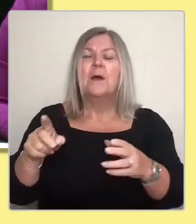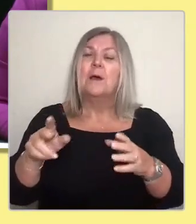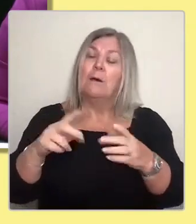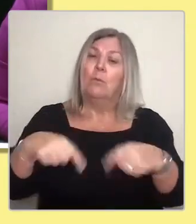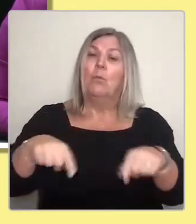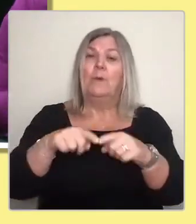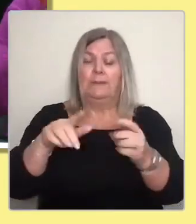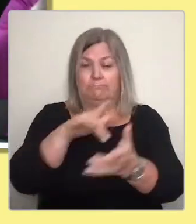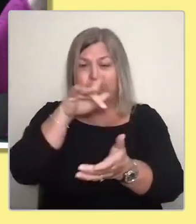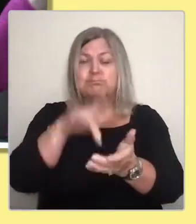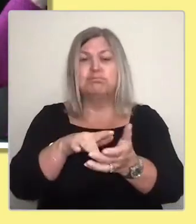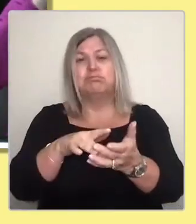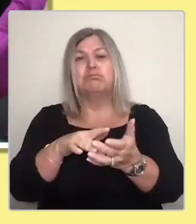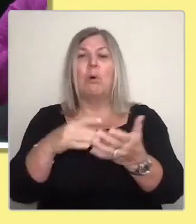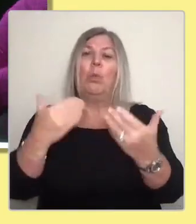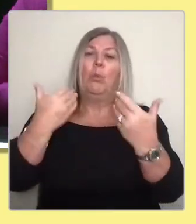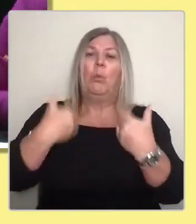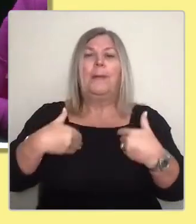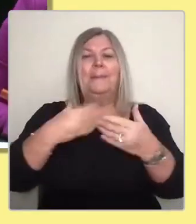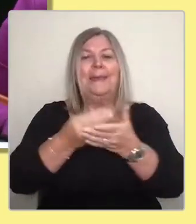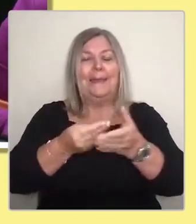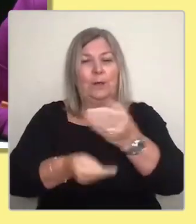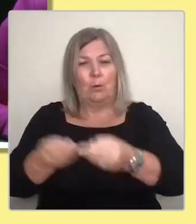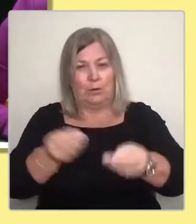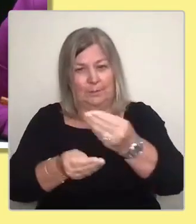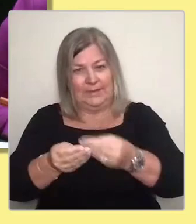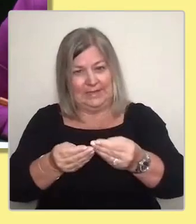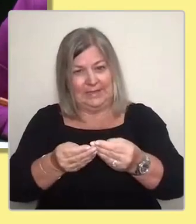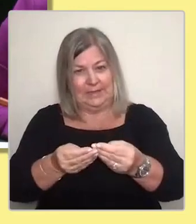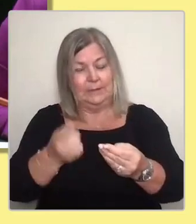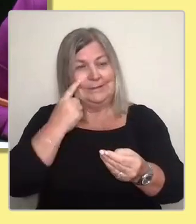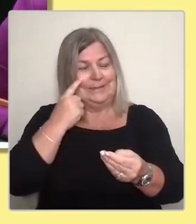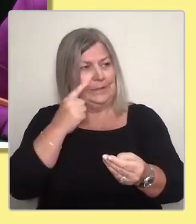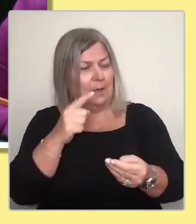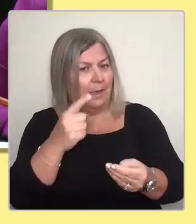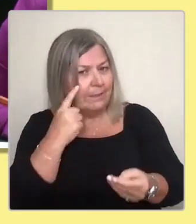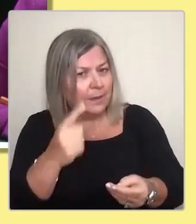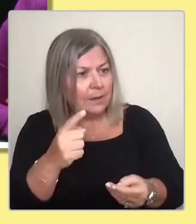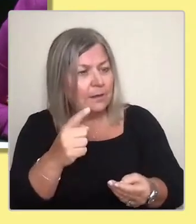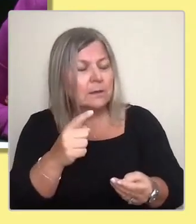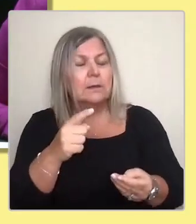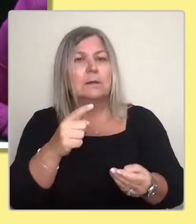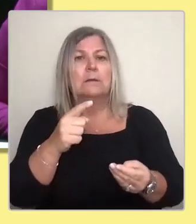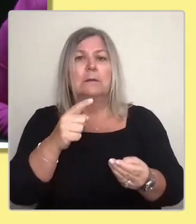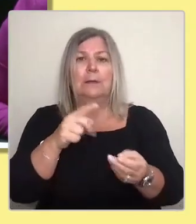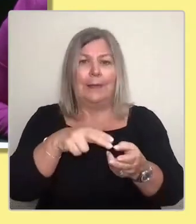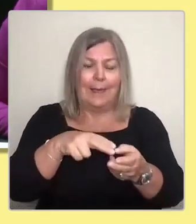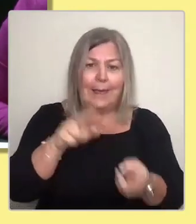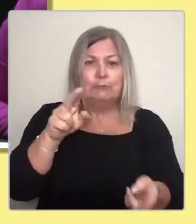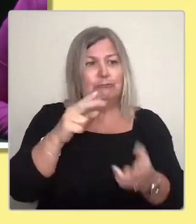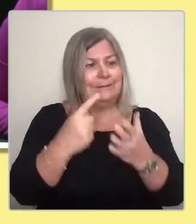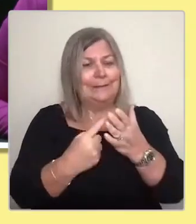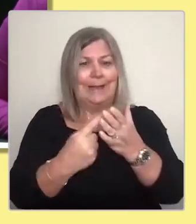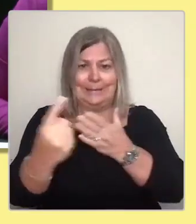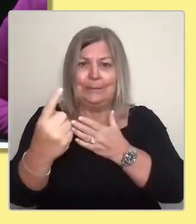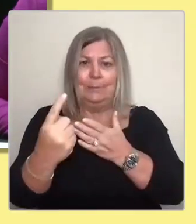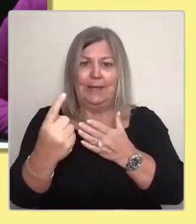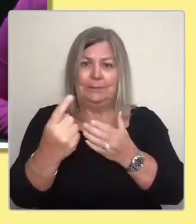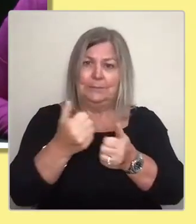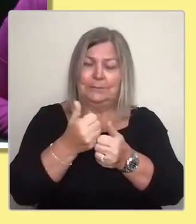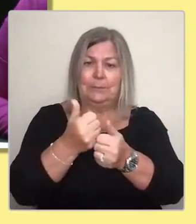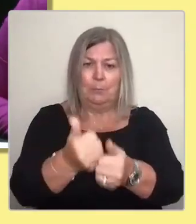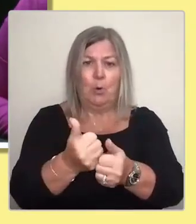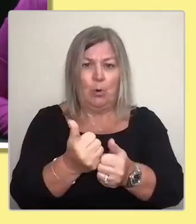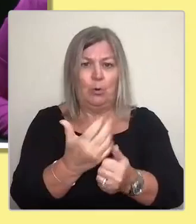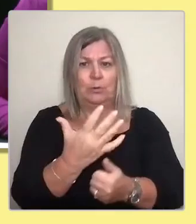which I am wedded to, then support for independence increased, I think, to about 54% just from that one policy alone. So that's why I'm